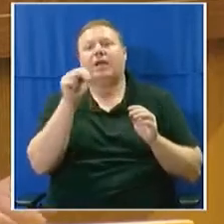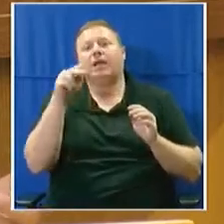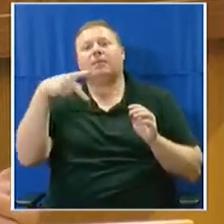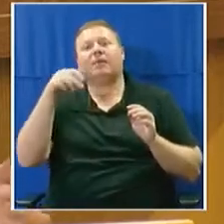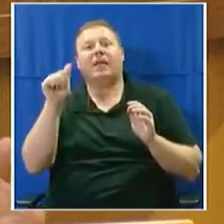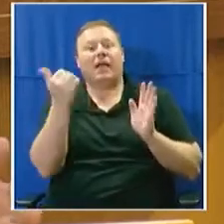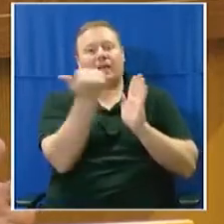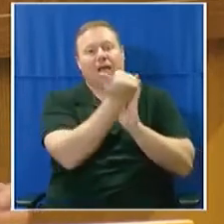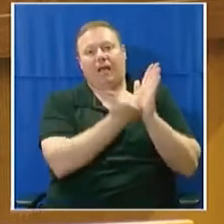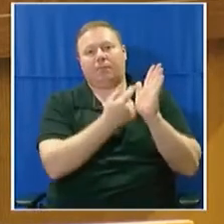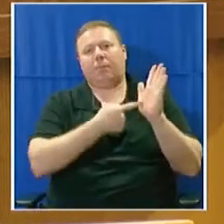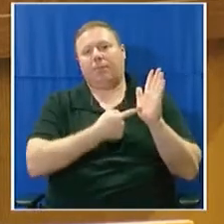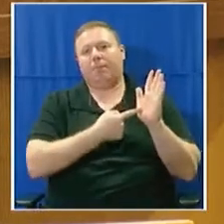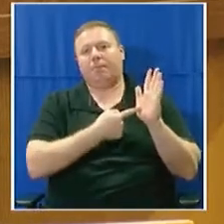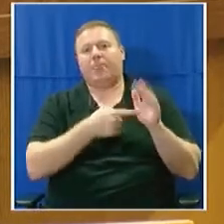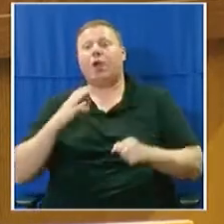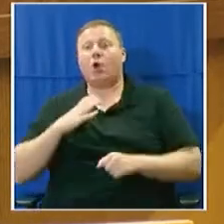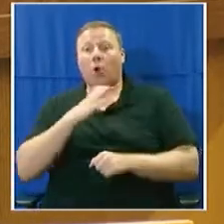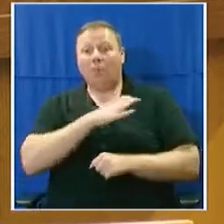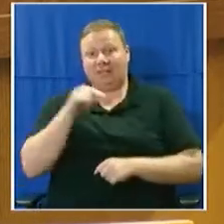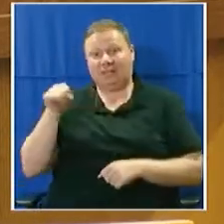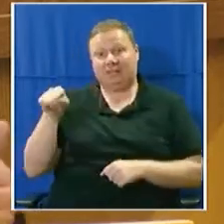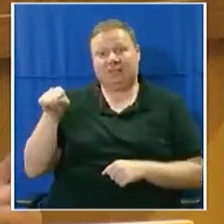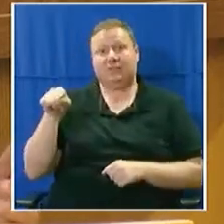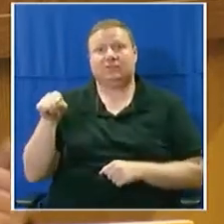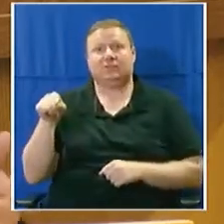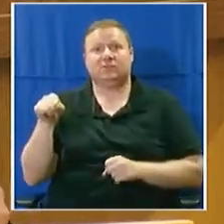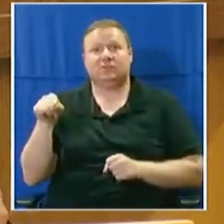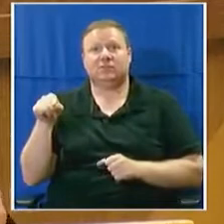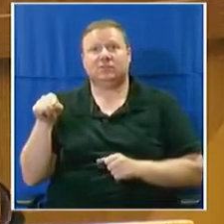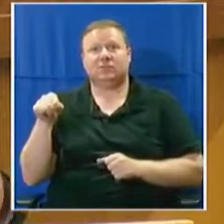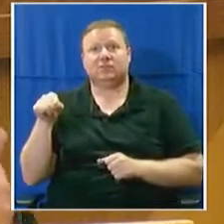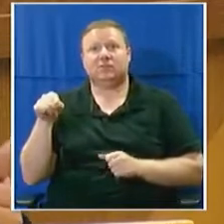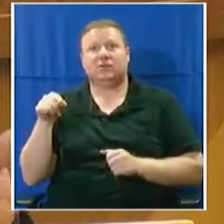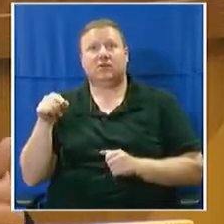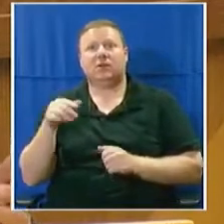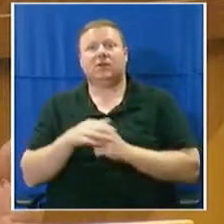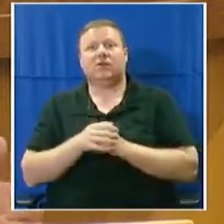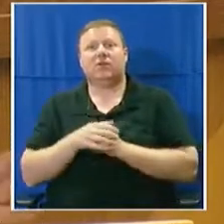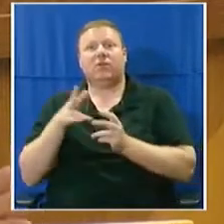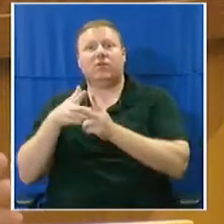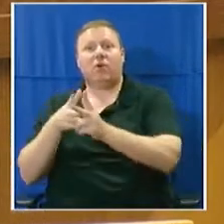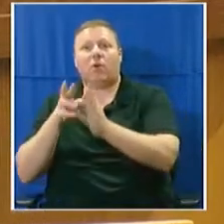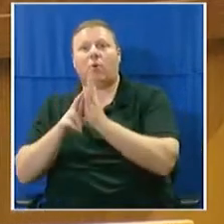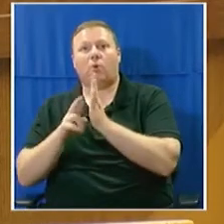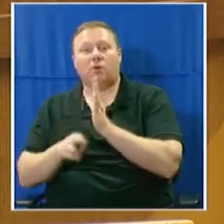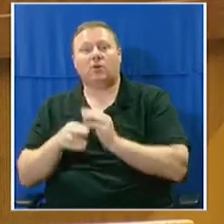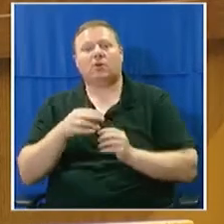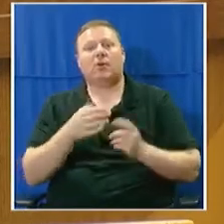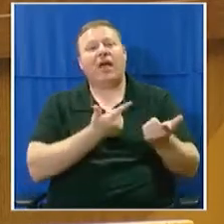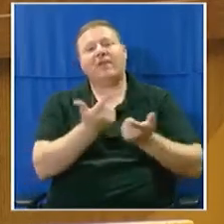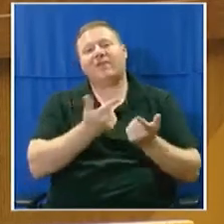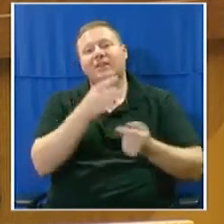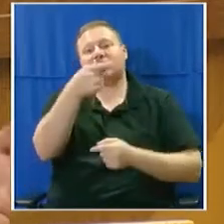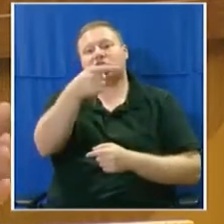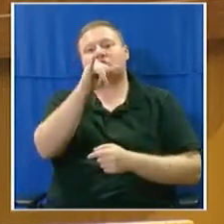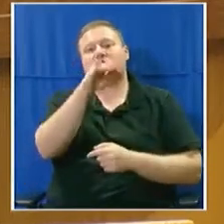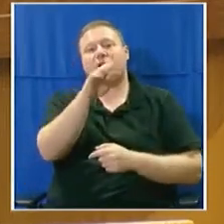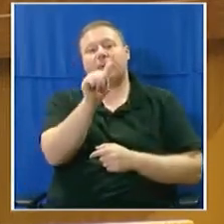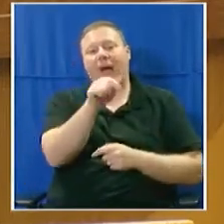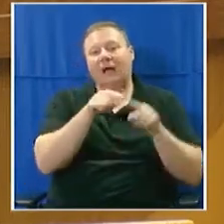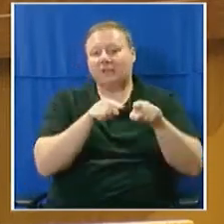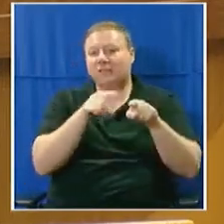by Judge Henny in the Jiba versus the President of South Africa case, where Advocate Jiba tried to interdict the President and